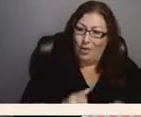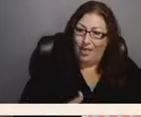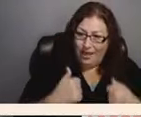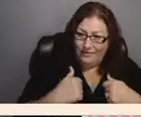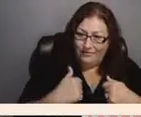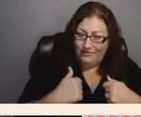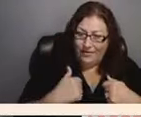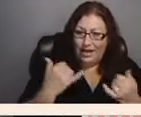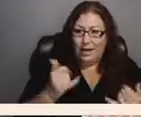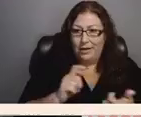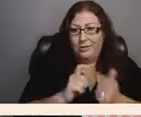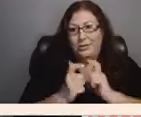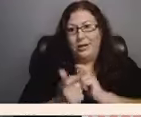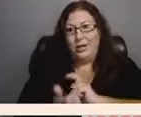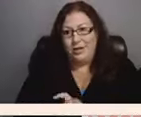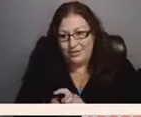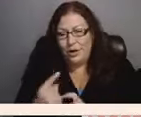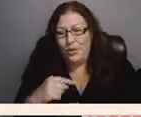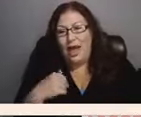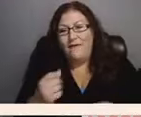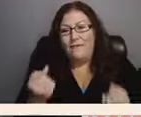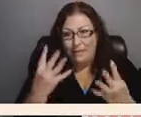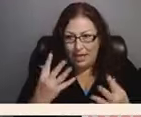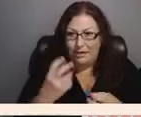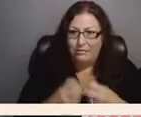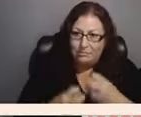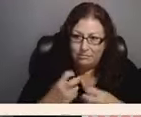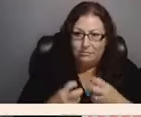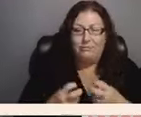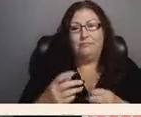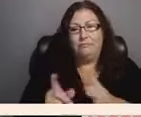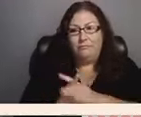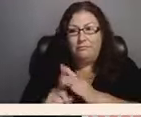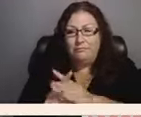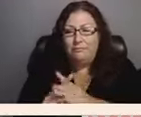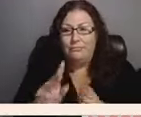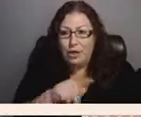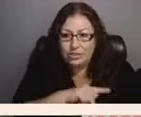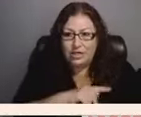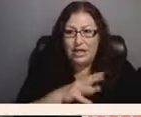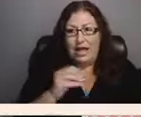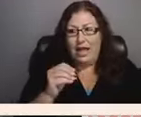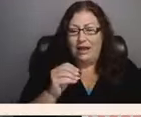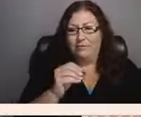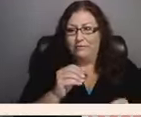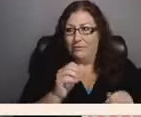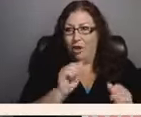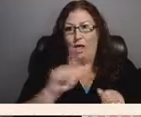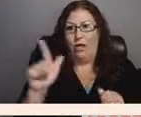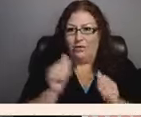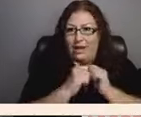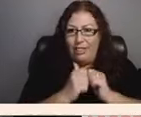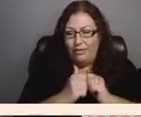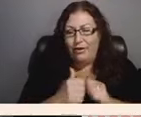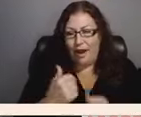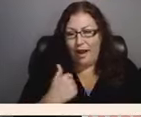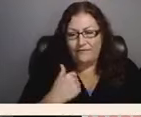We've had many, many trials and tribulations personally and collectively. Um, there's